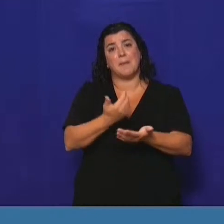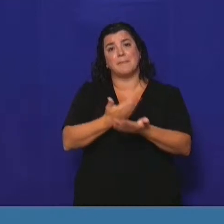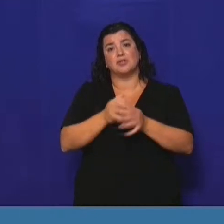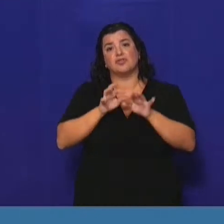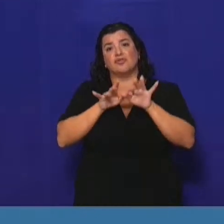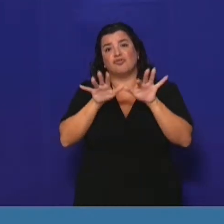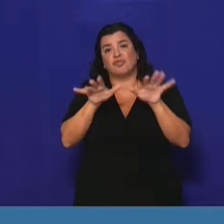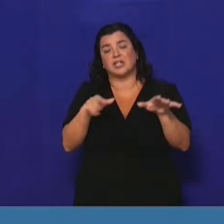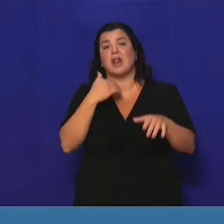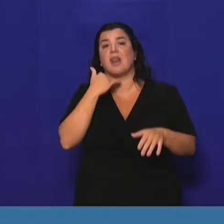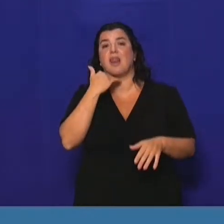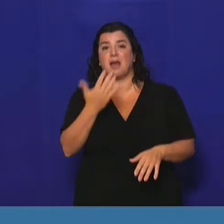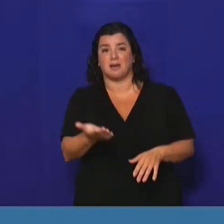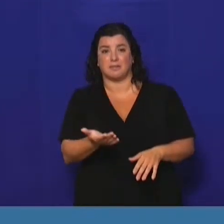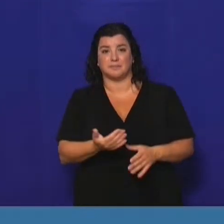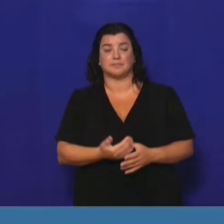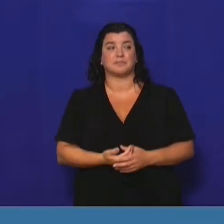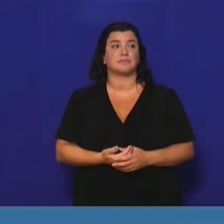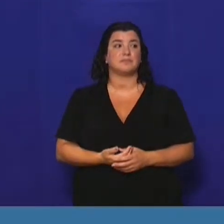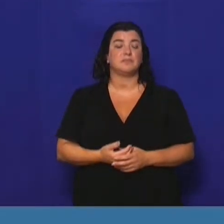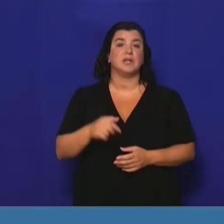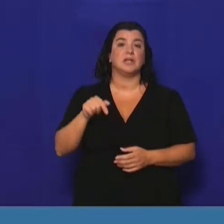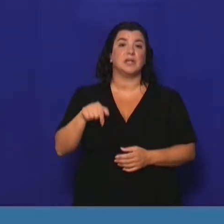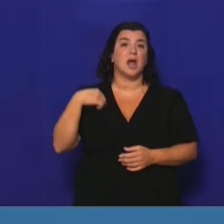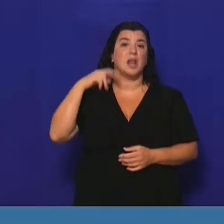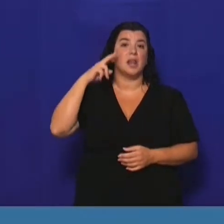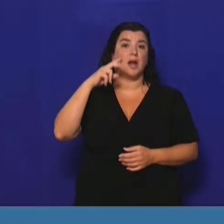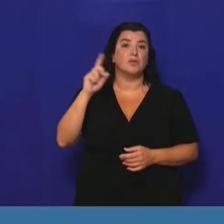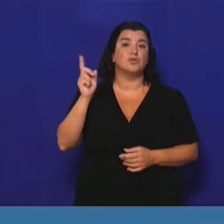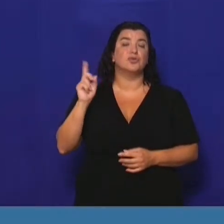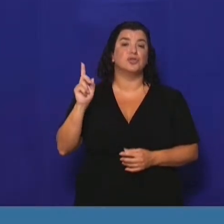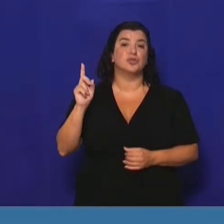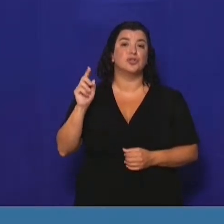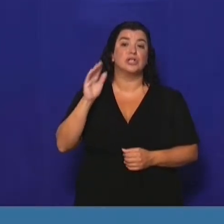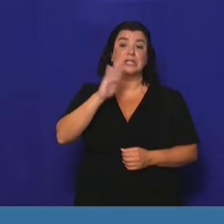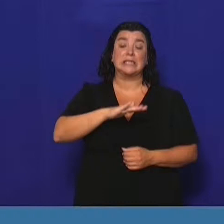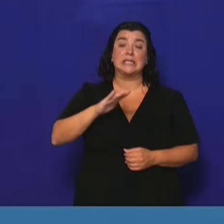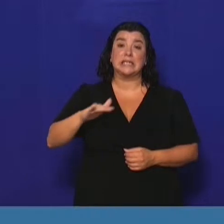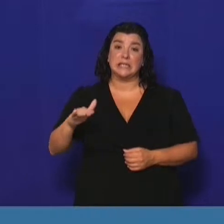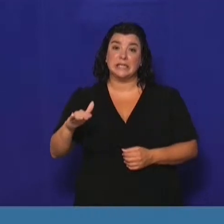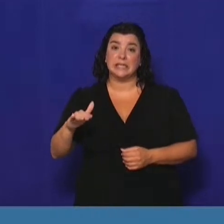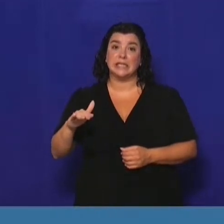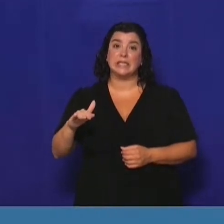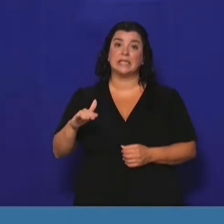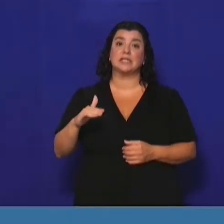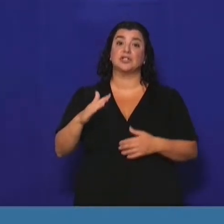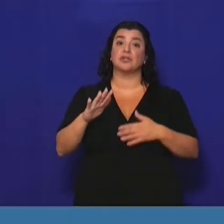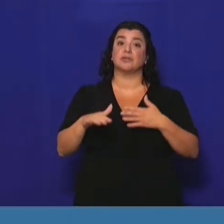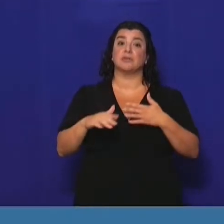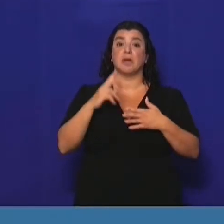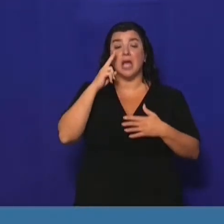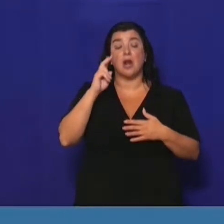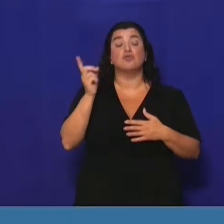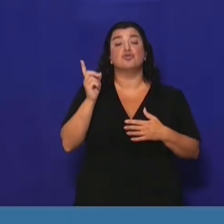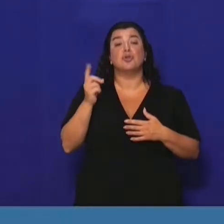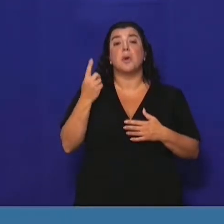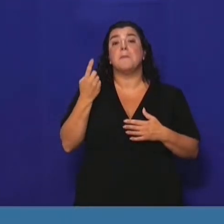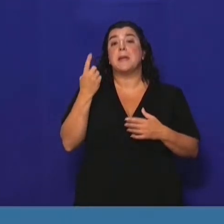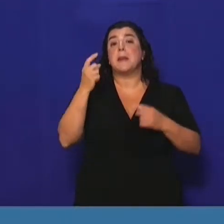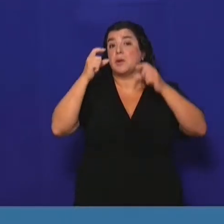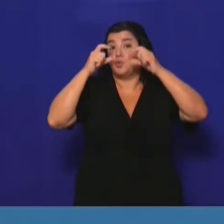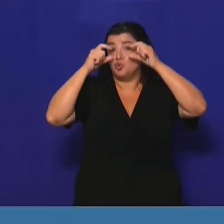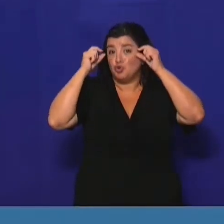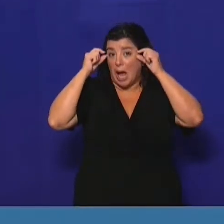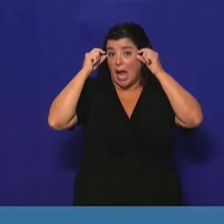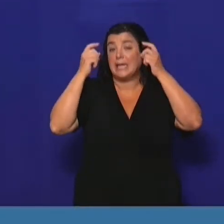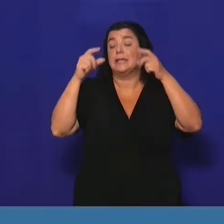hawnhekk peċir tibda tara li ħafna nies iktar issa qegħdin jieħduha bħala xi ħaġa li essenzjali bħal min għandu n-nuċċali jilbes in-nuċċali li allura